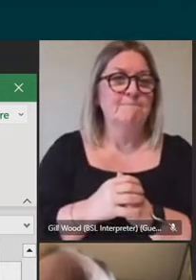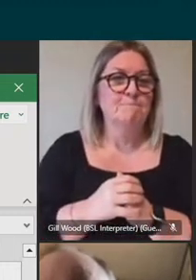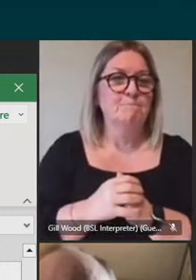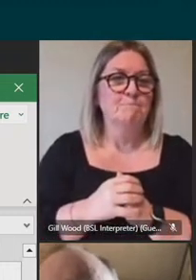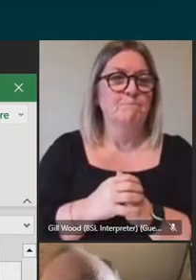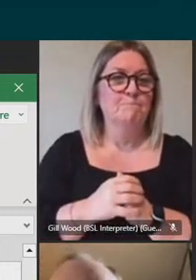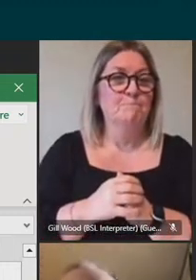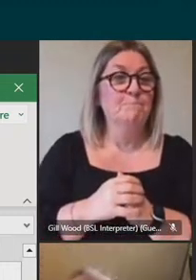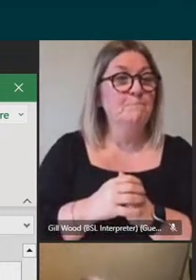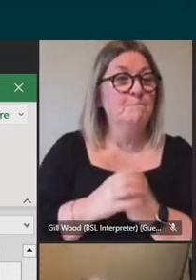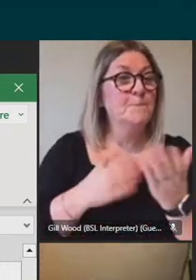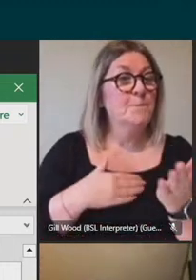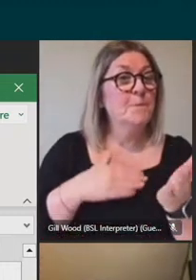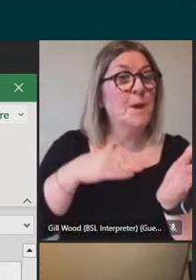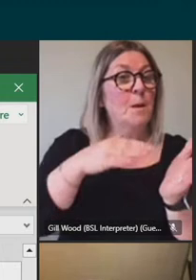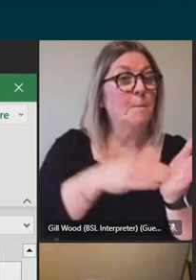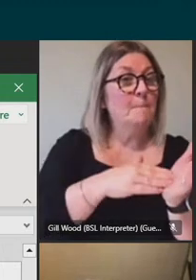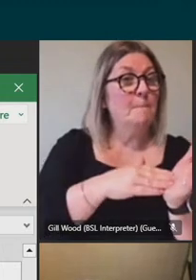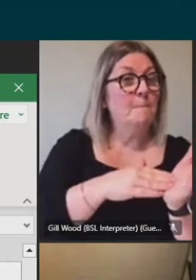Councillor Maureen Johnston.